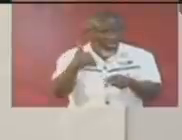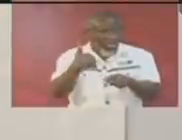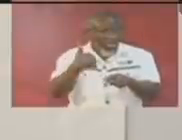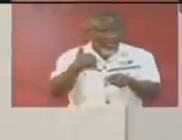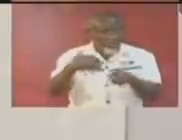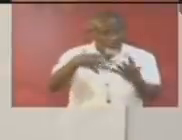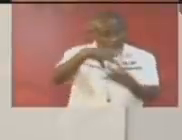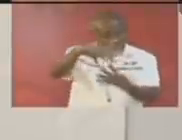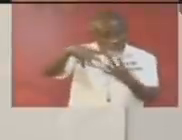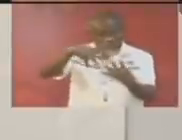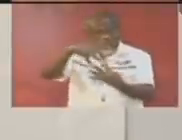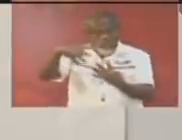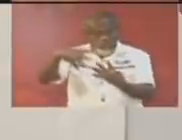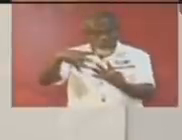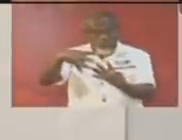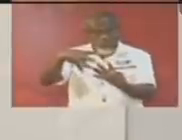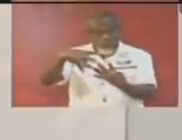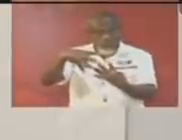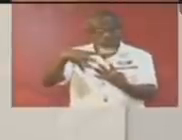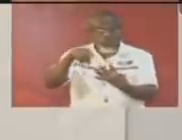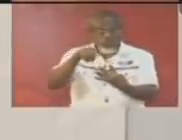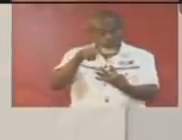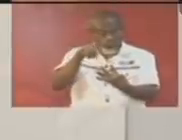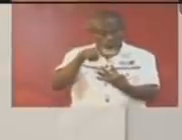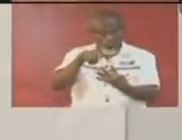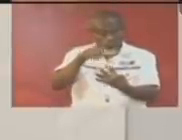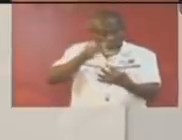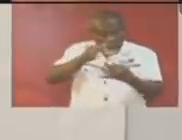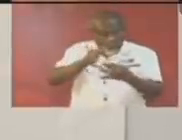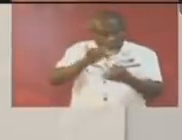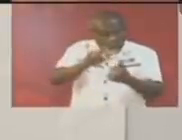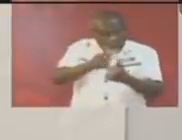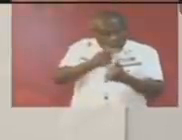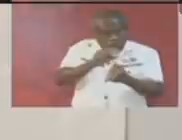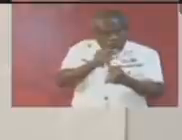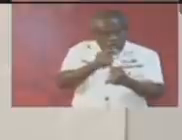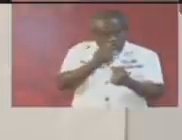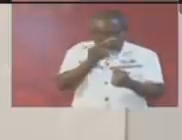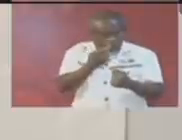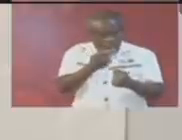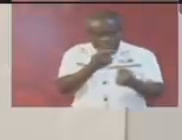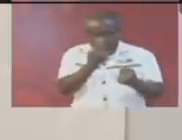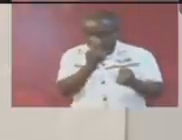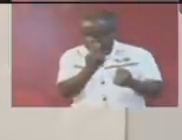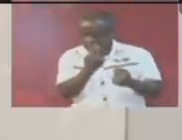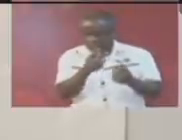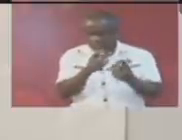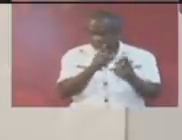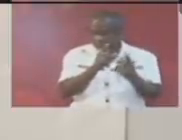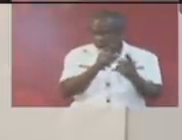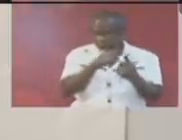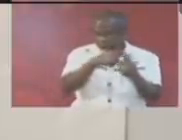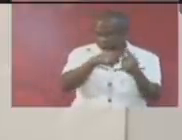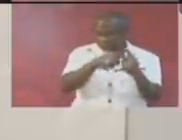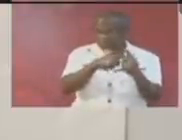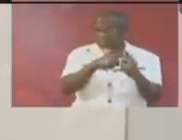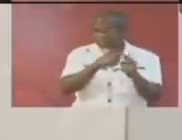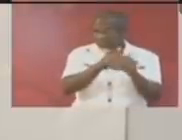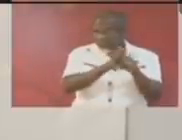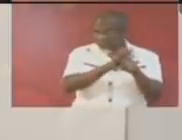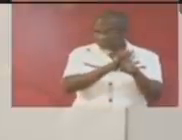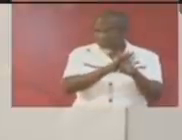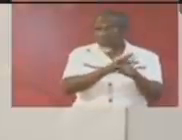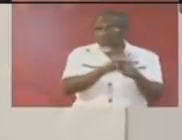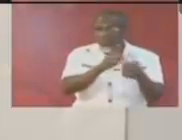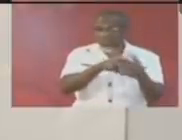first group of people who become ill, if they present, if they identify contacts, if they isolate, then we can actually take